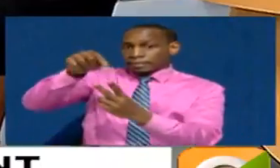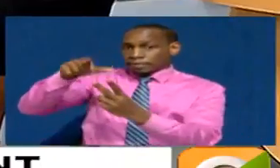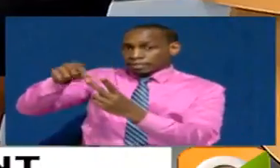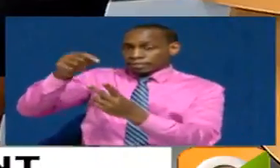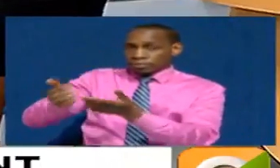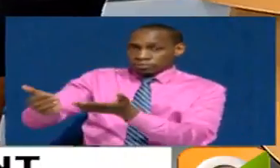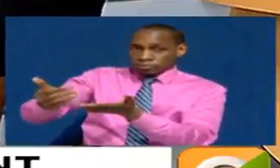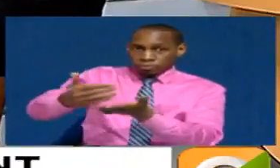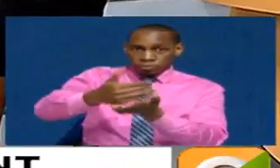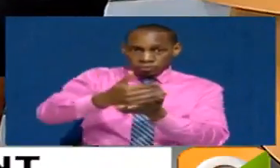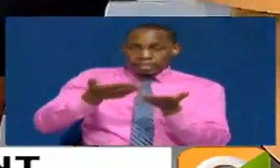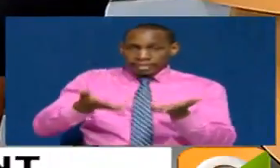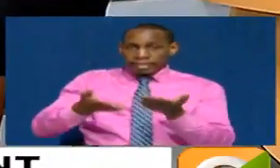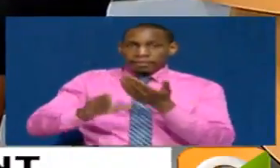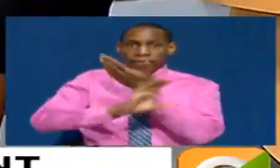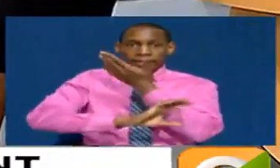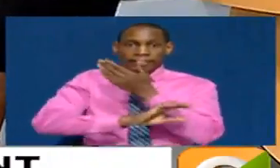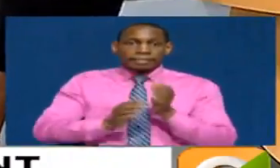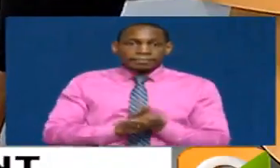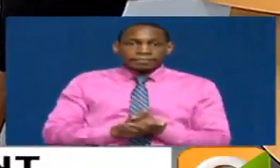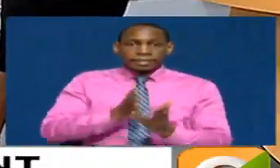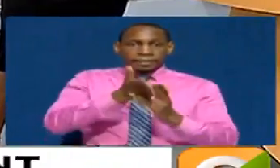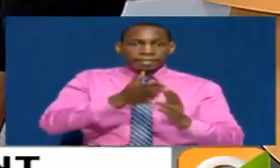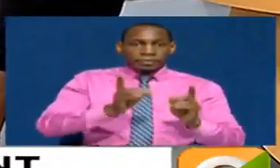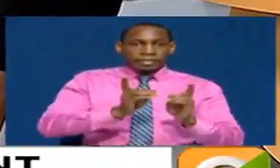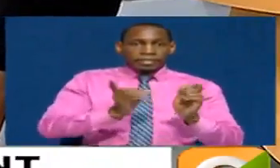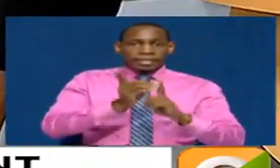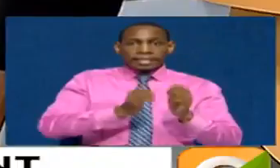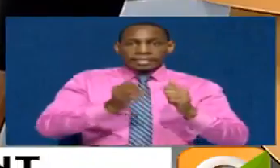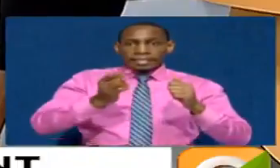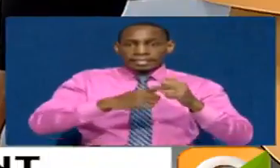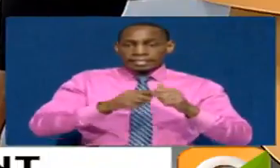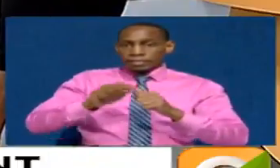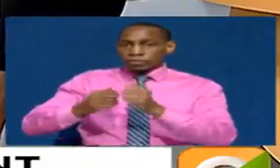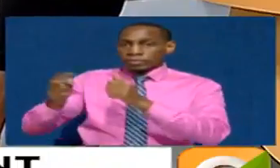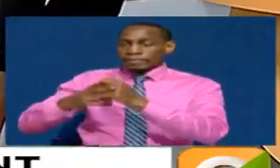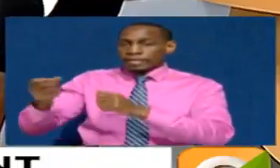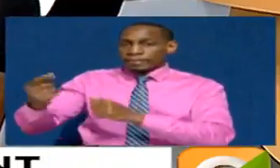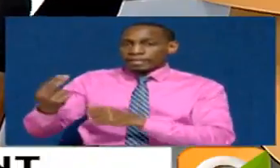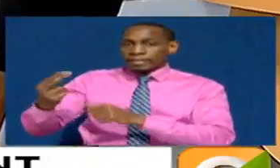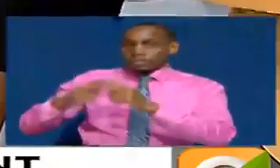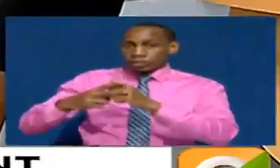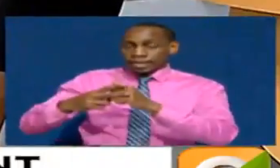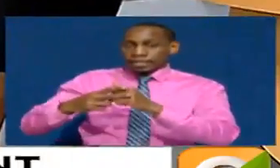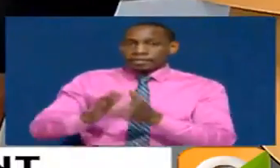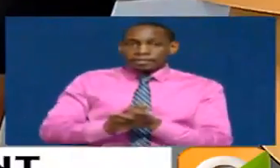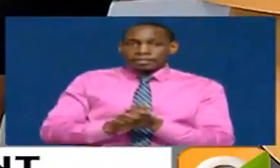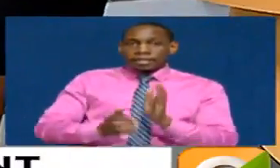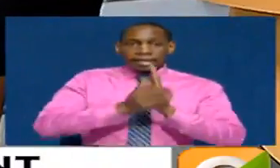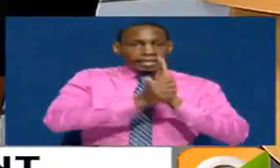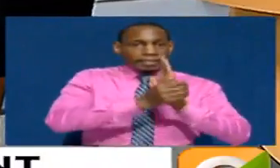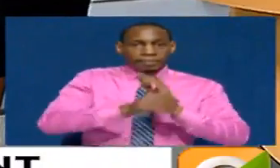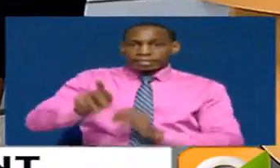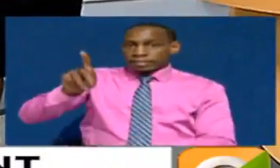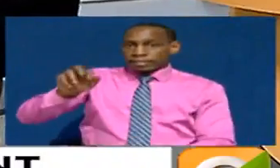samples collected in the country. Now, between the 16th of April and the 17th of July this year, scientists